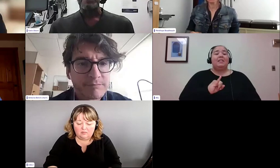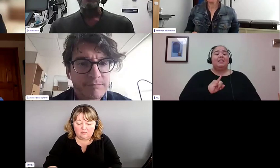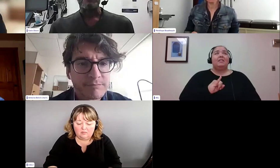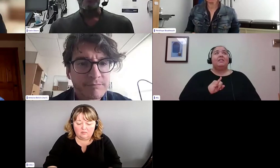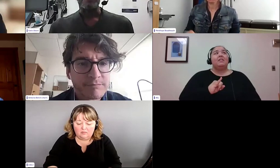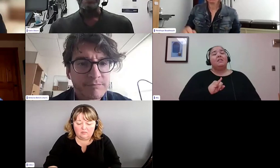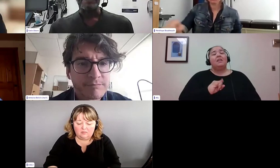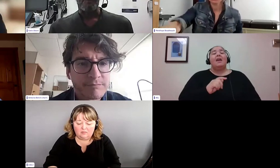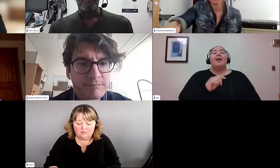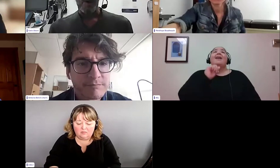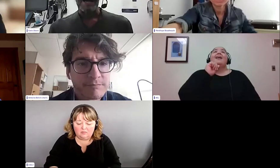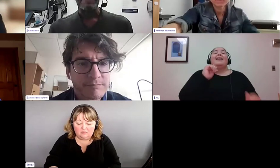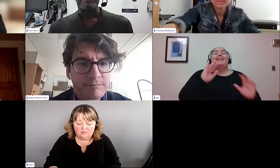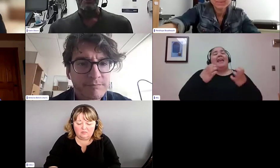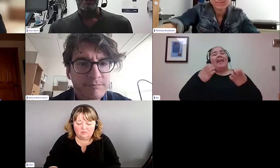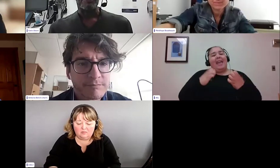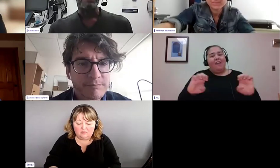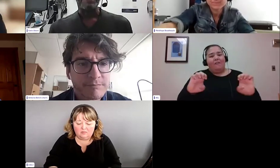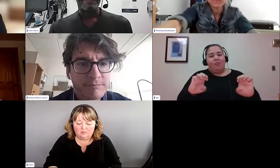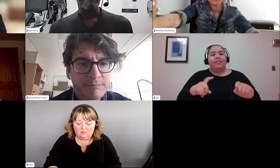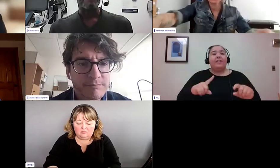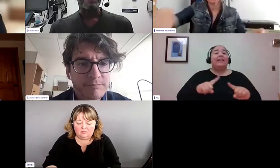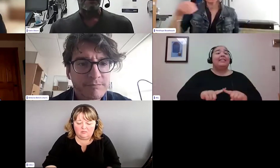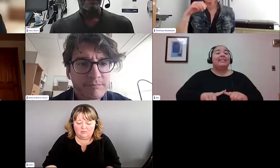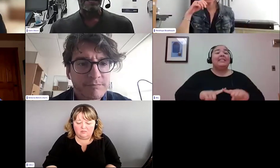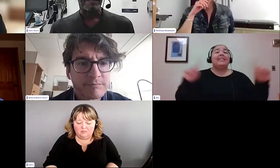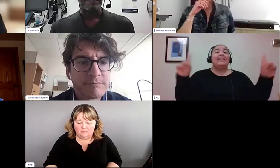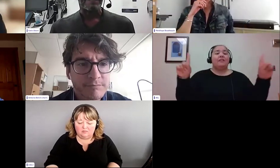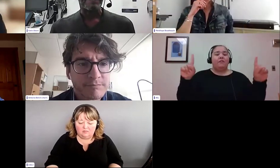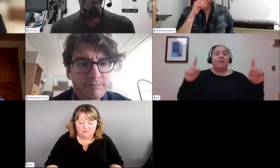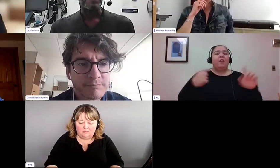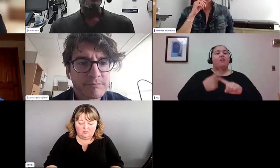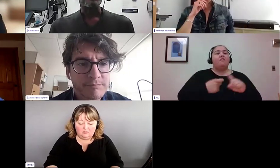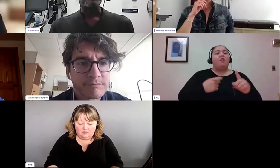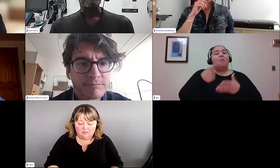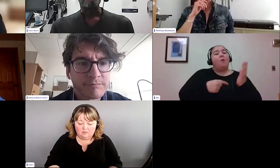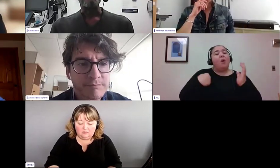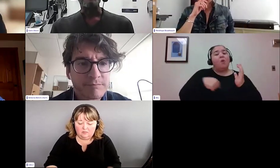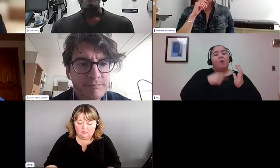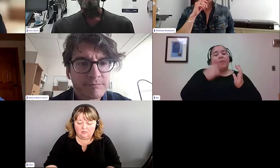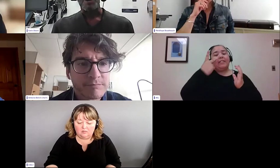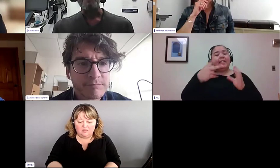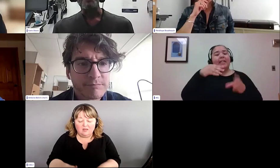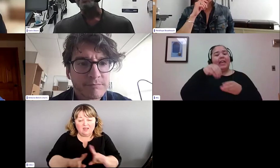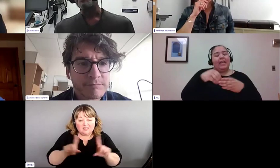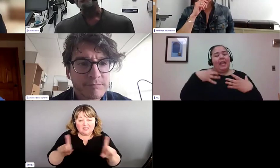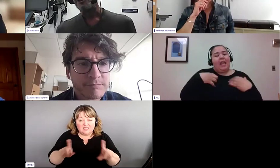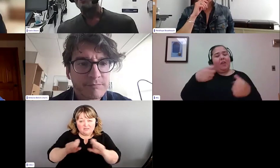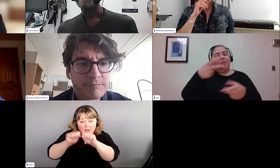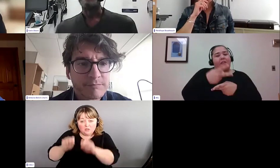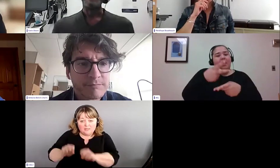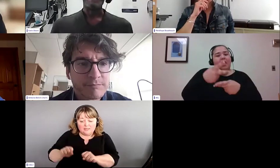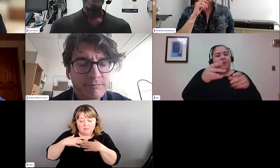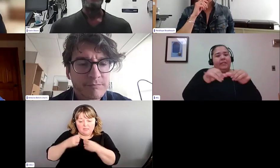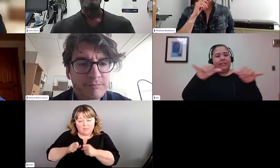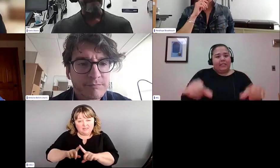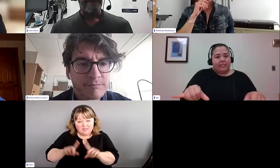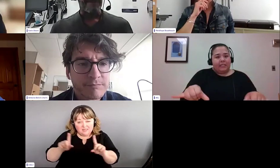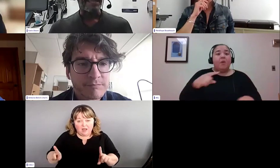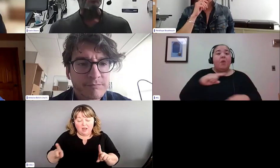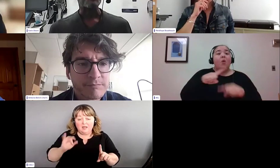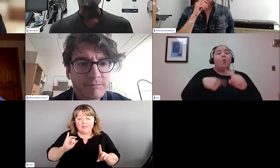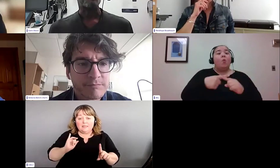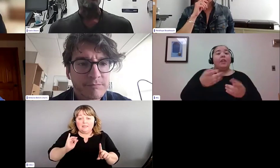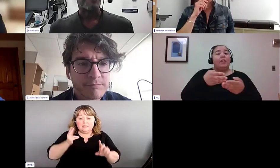an effort which was very different from what we see in the healthcare system. When you're a